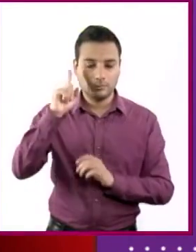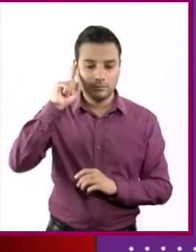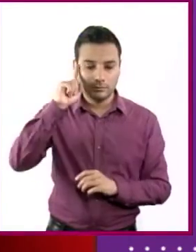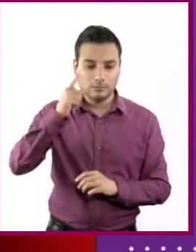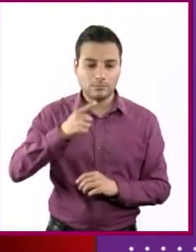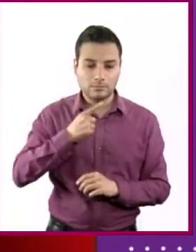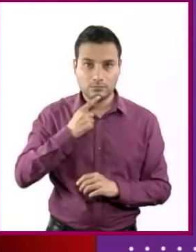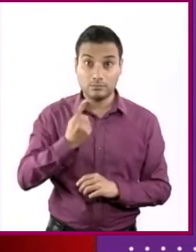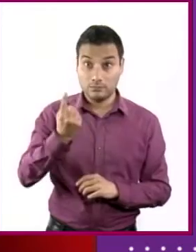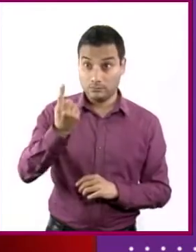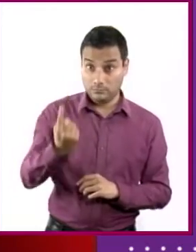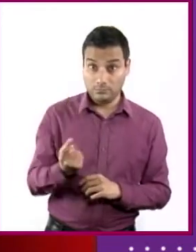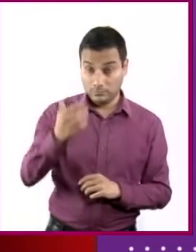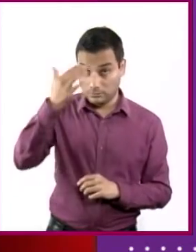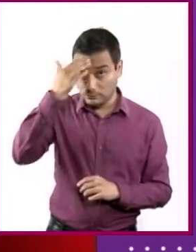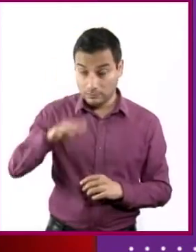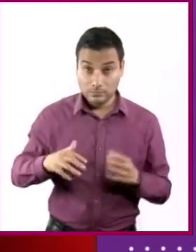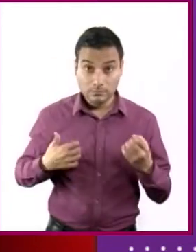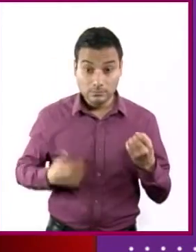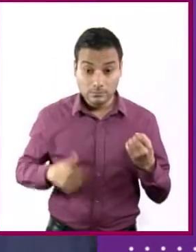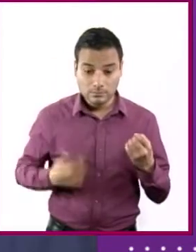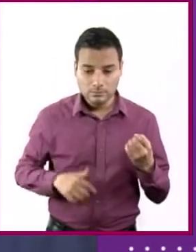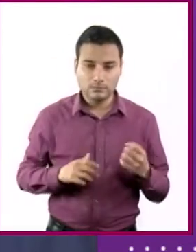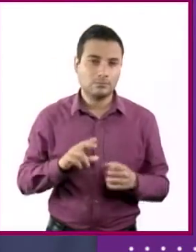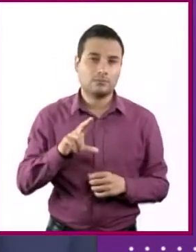the guitar when he was a kid?